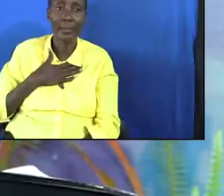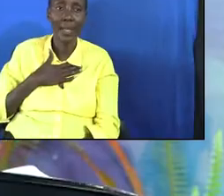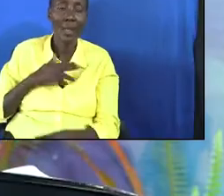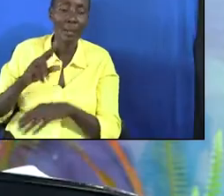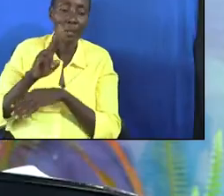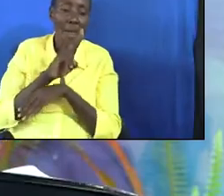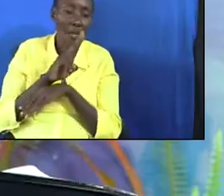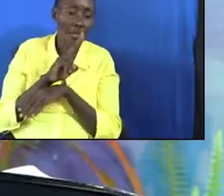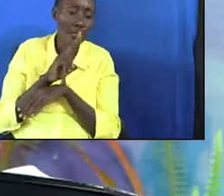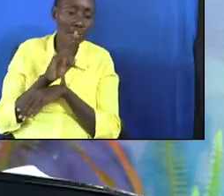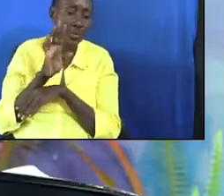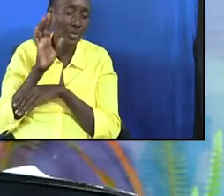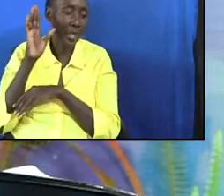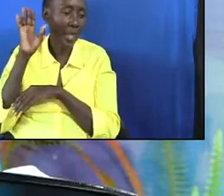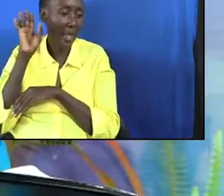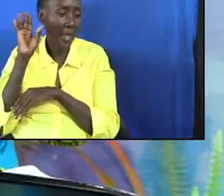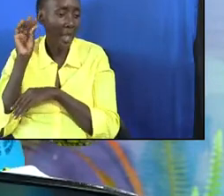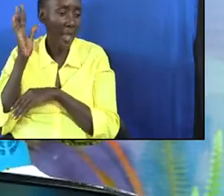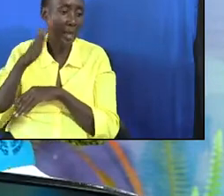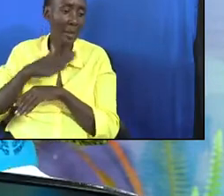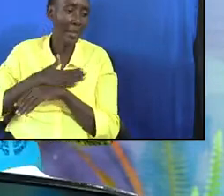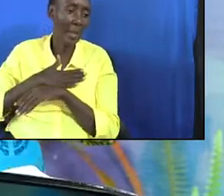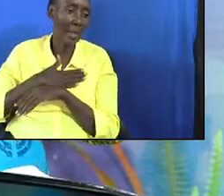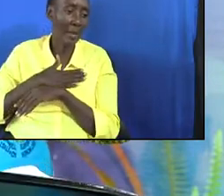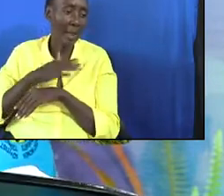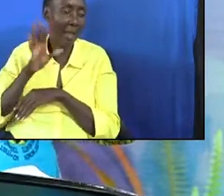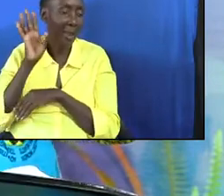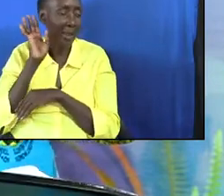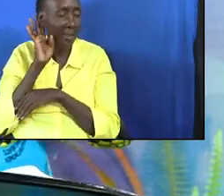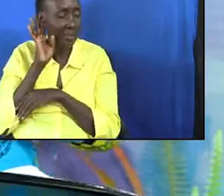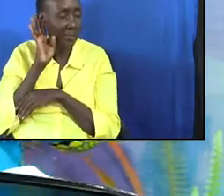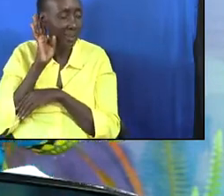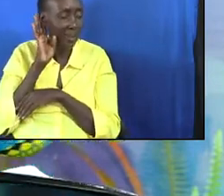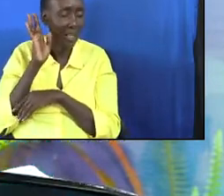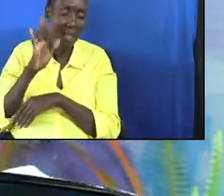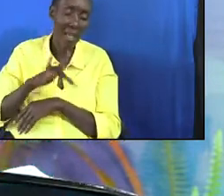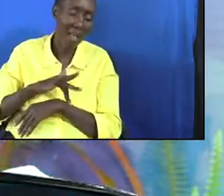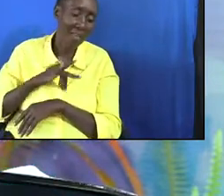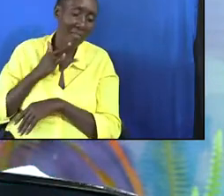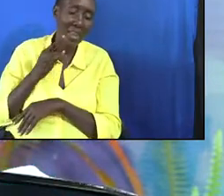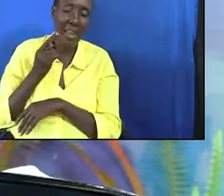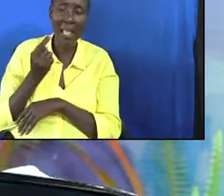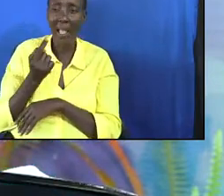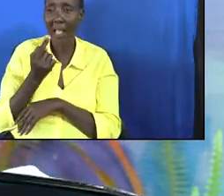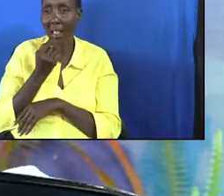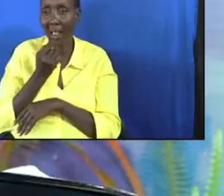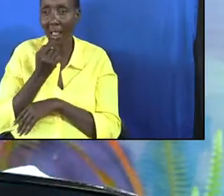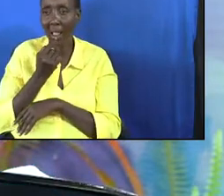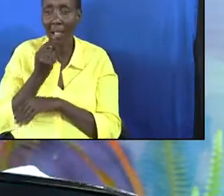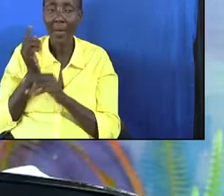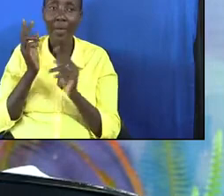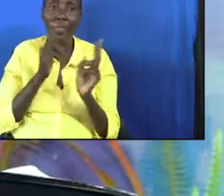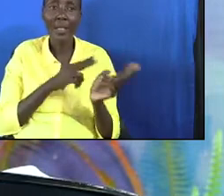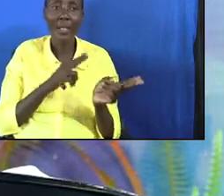hearing, I listen, I feel, I taste. That's the natural man. I